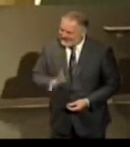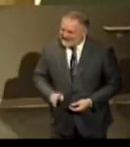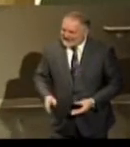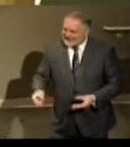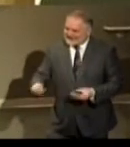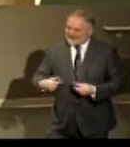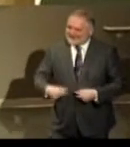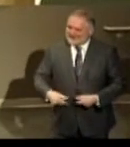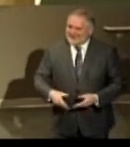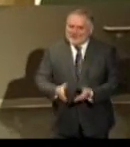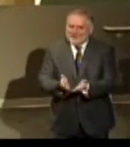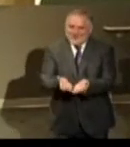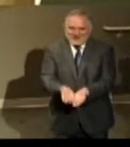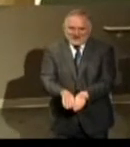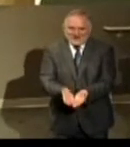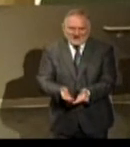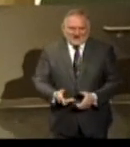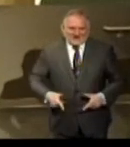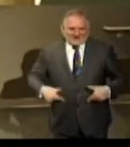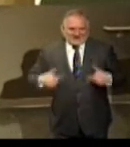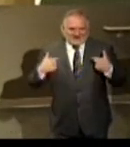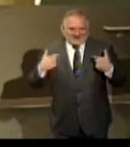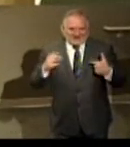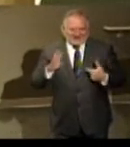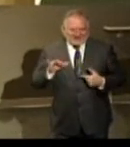live our lives. Come on. It's the book.